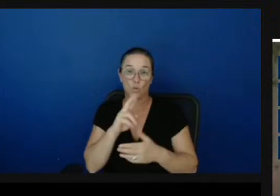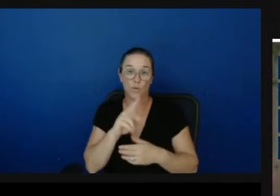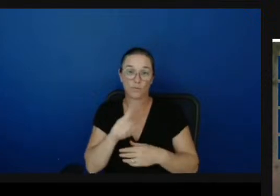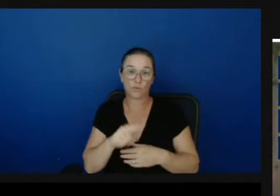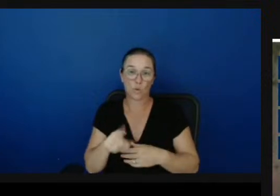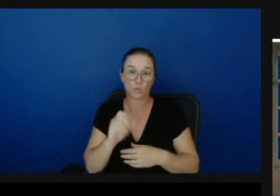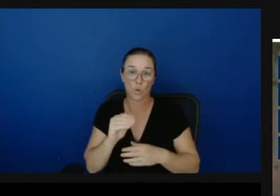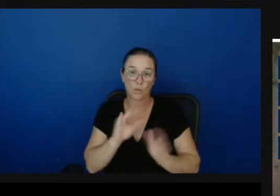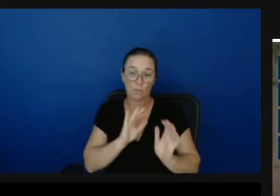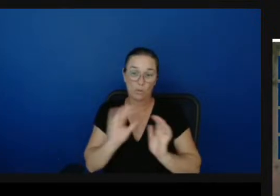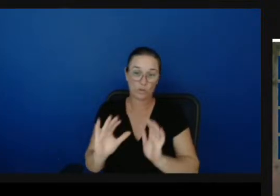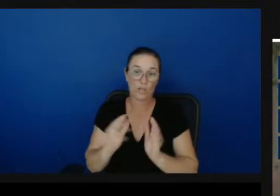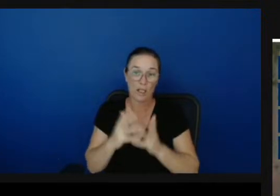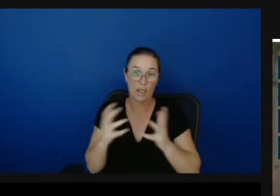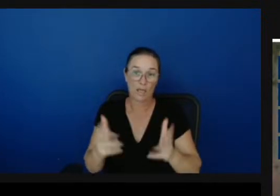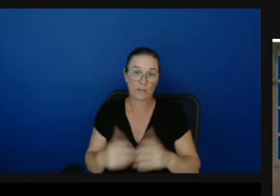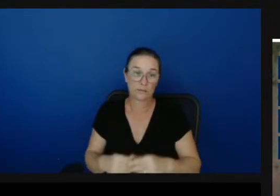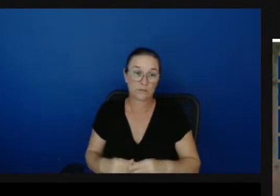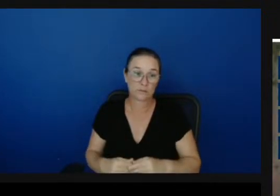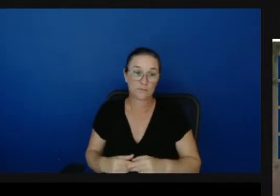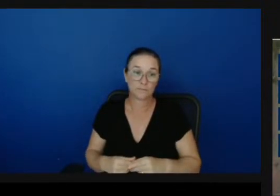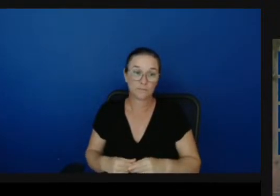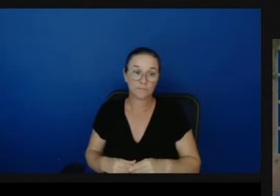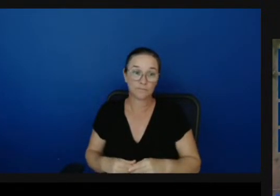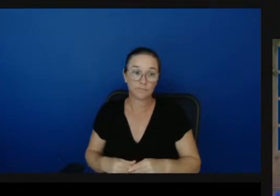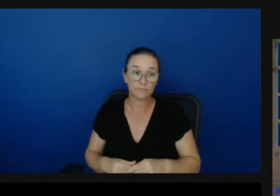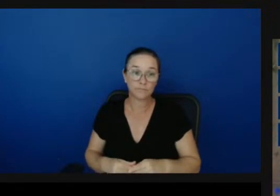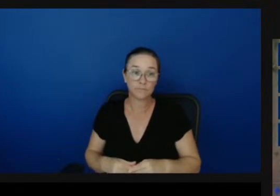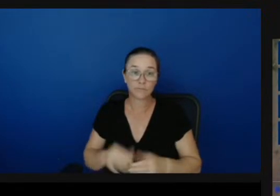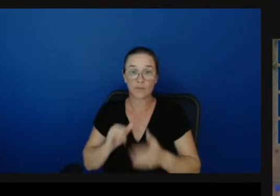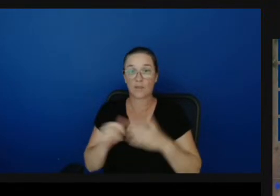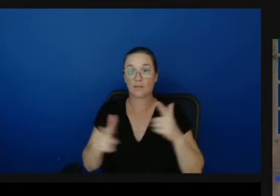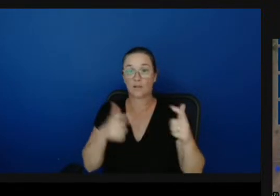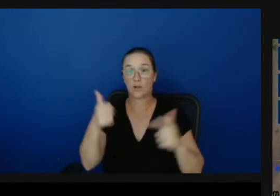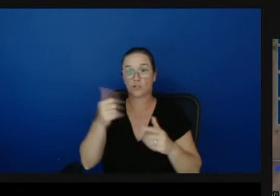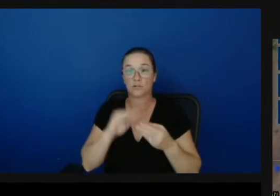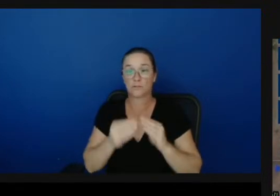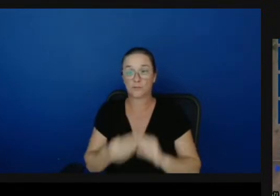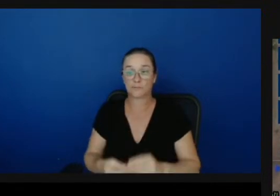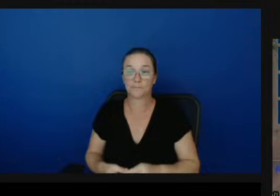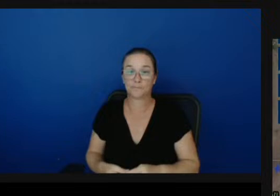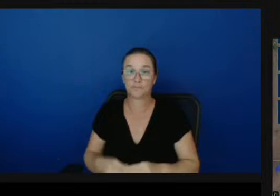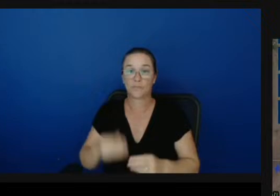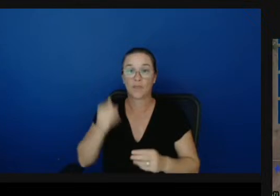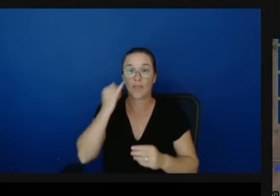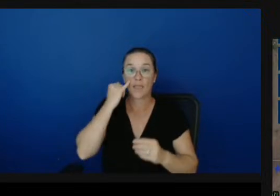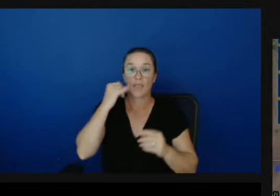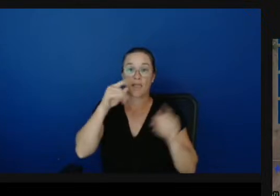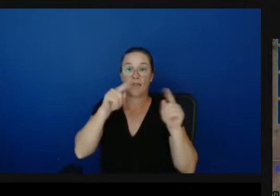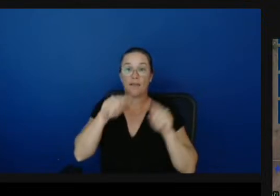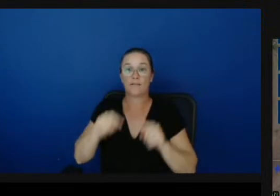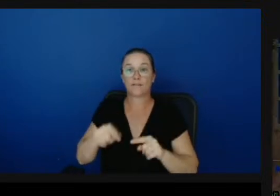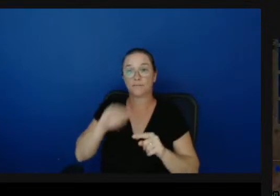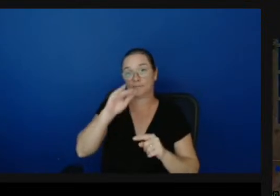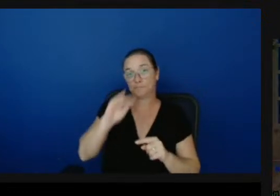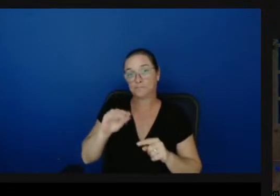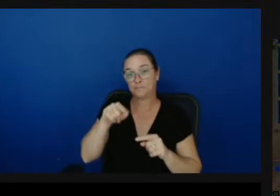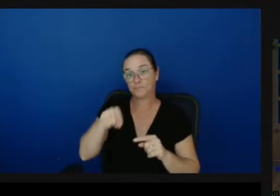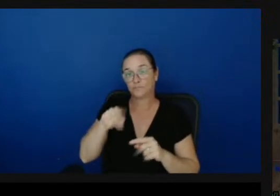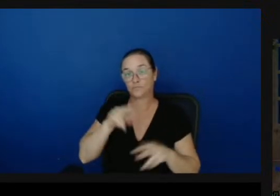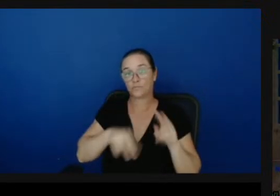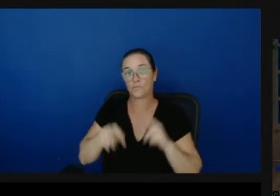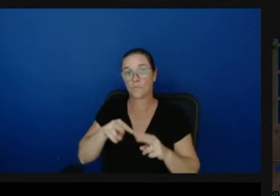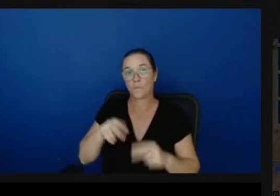right? So that's really the largest value. But if you come further over,